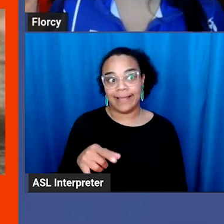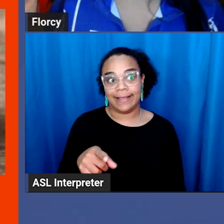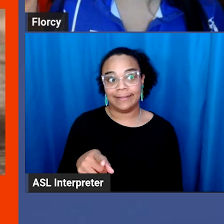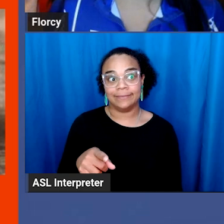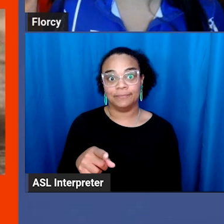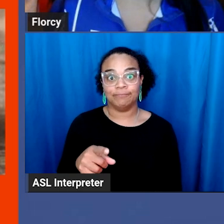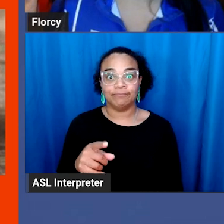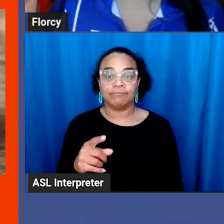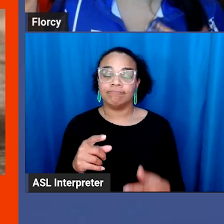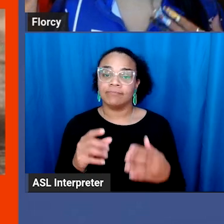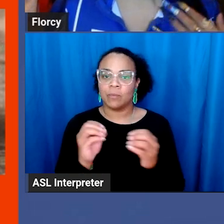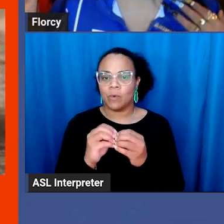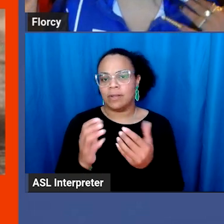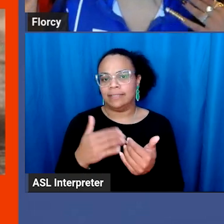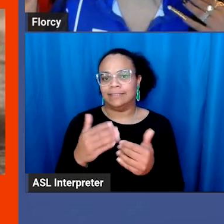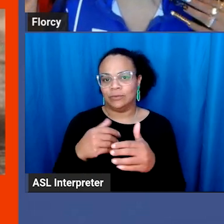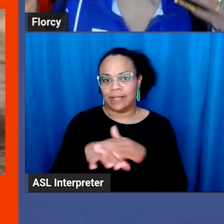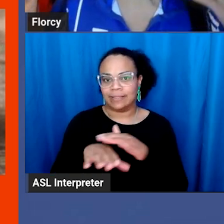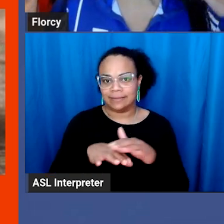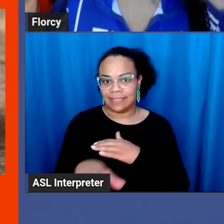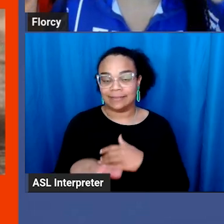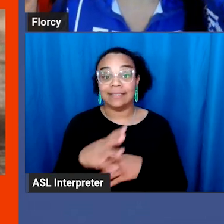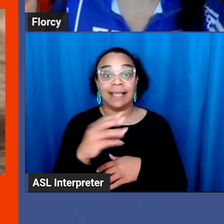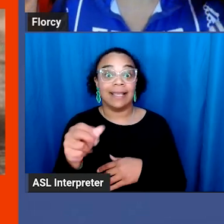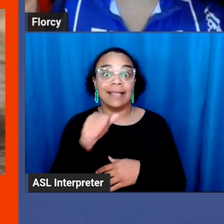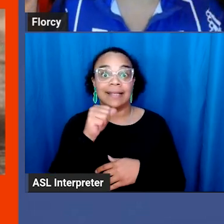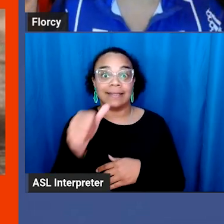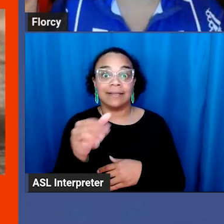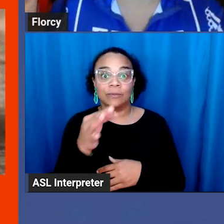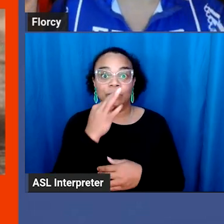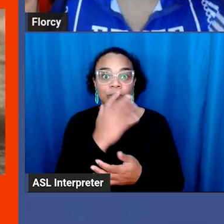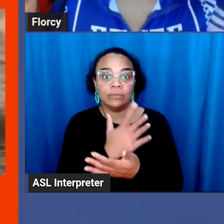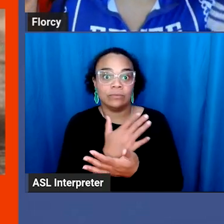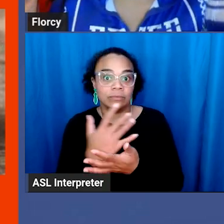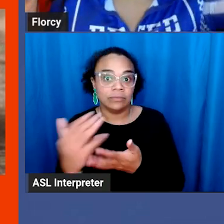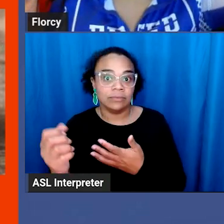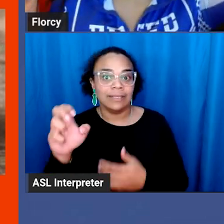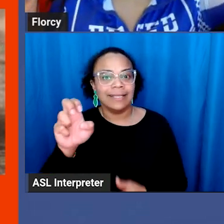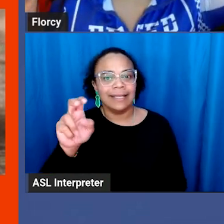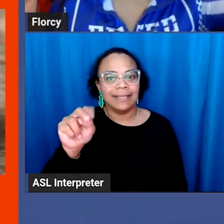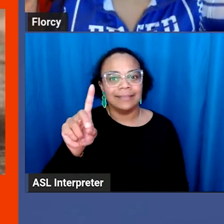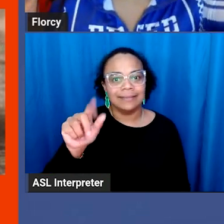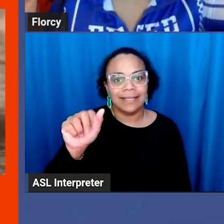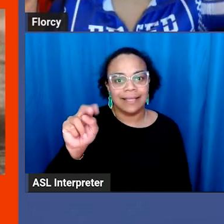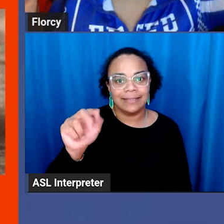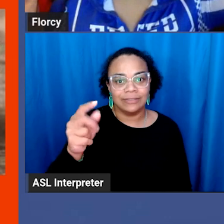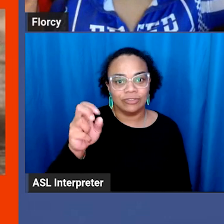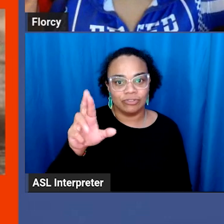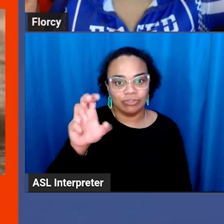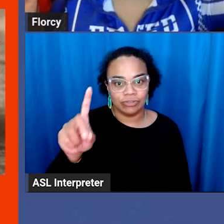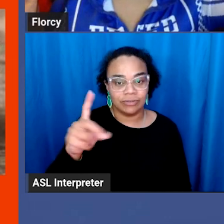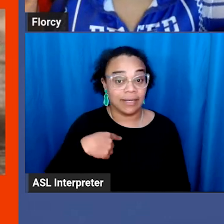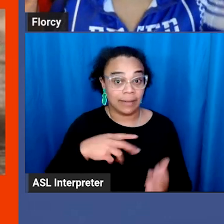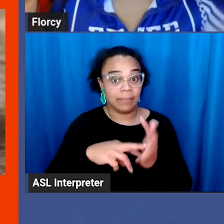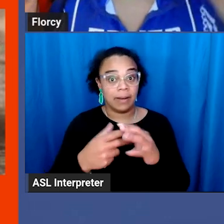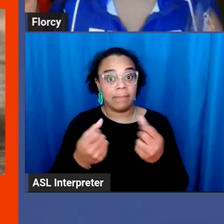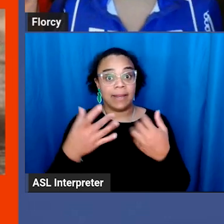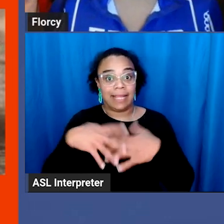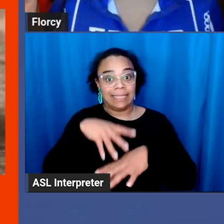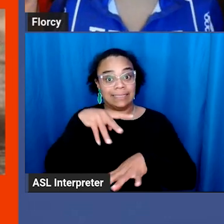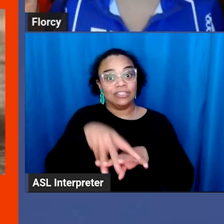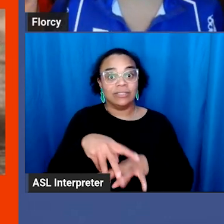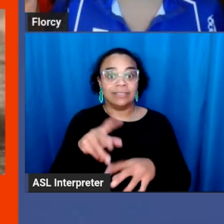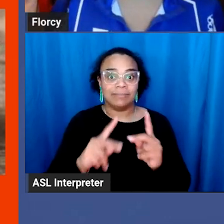are more accessible and that are not endangered. And what I mean by that is that a lot of indigenous people have been, you know, kind